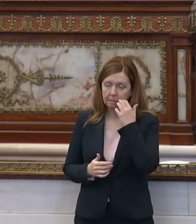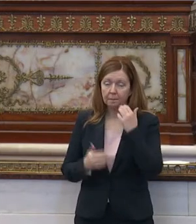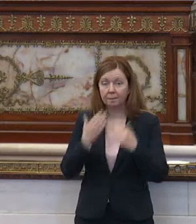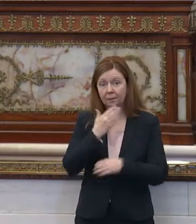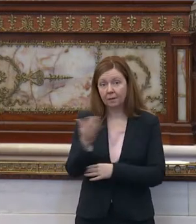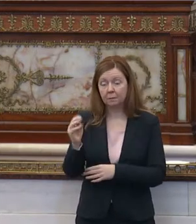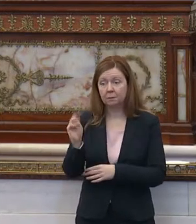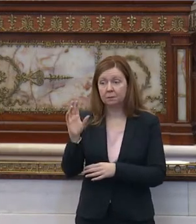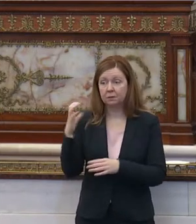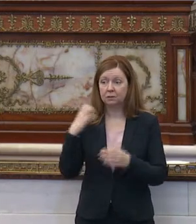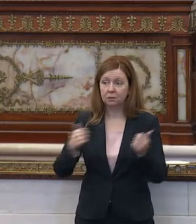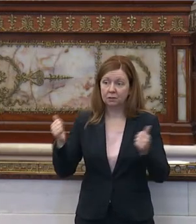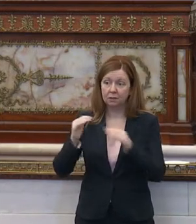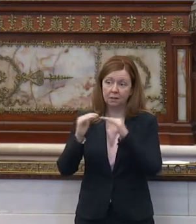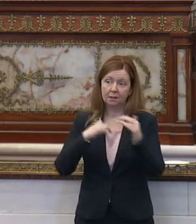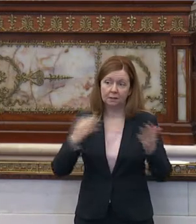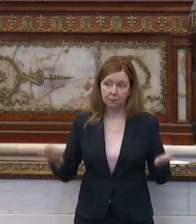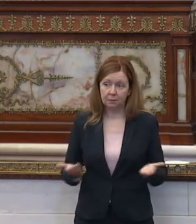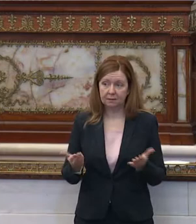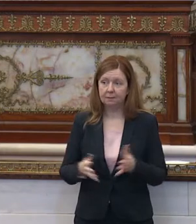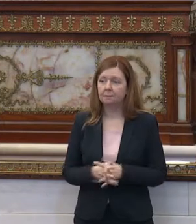Good morning, Mr. Chair, colleagues, I'm present.